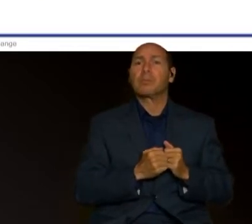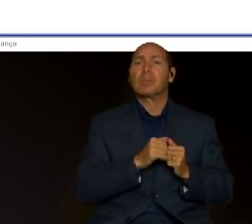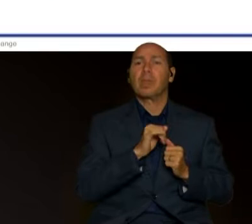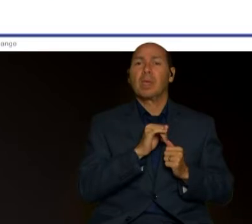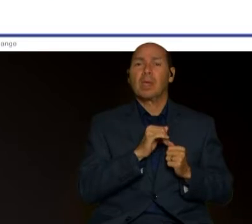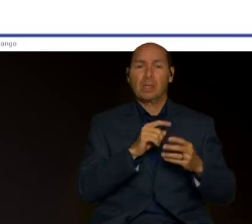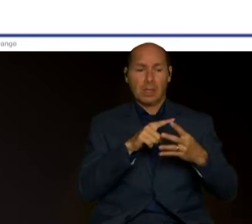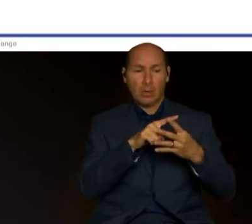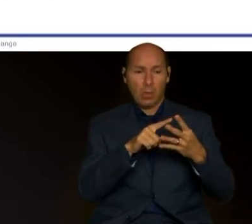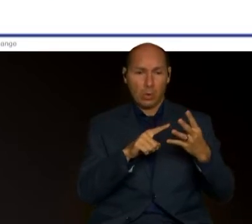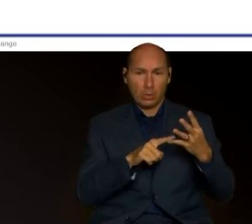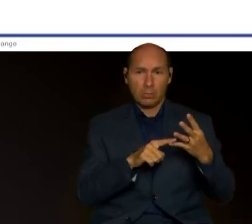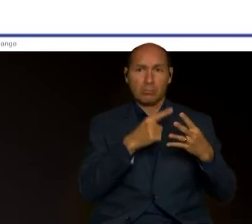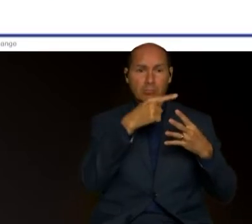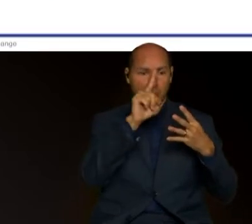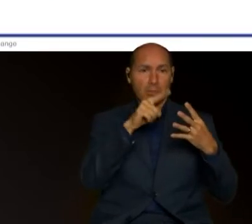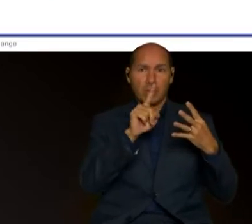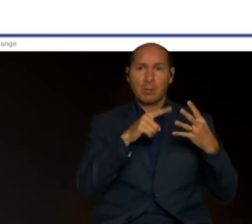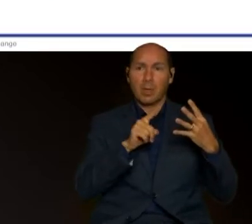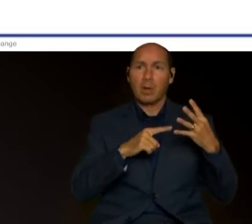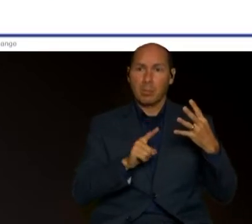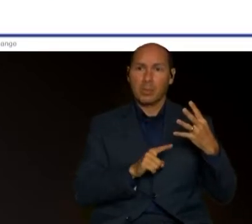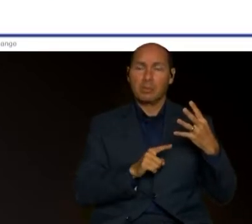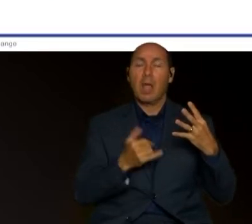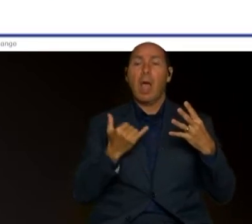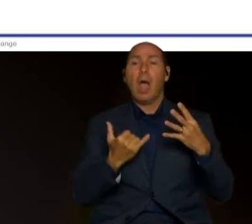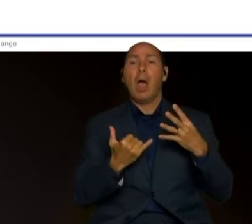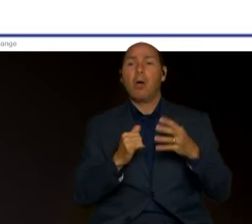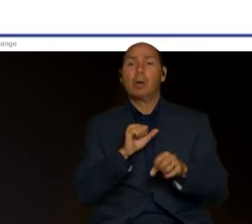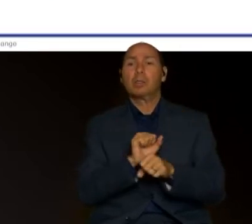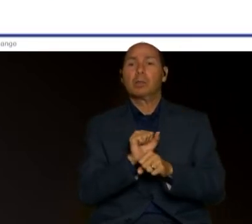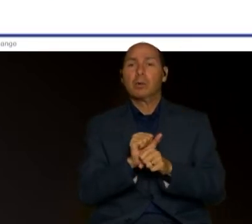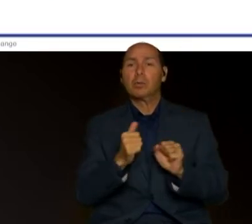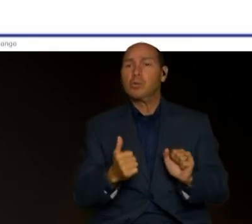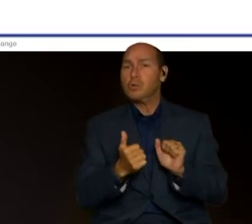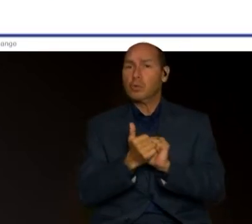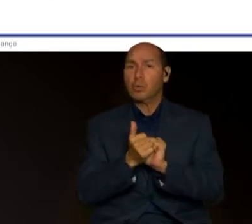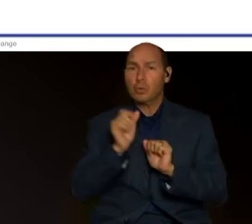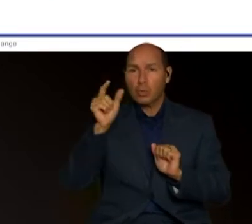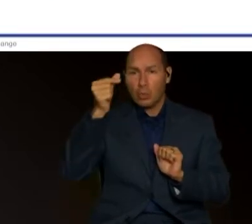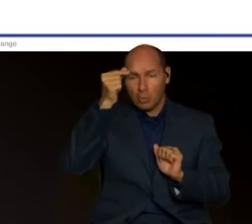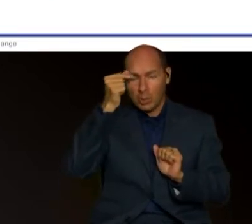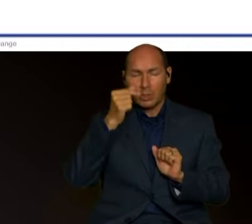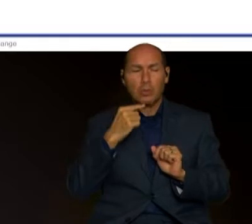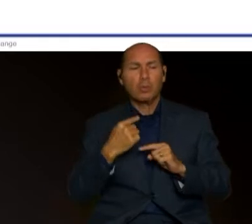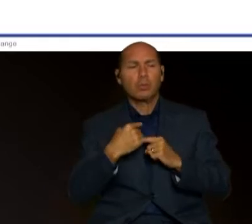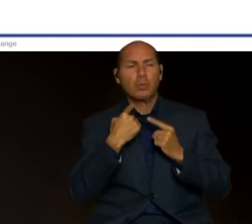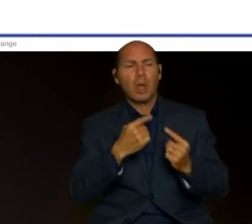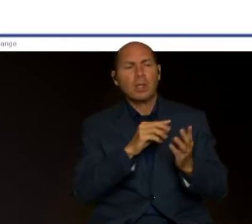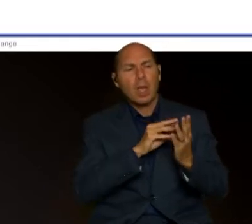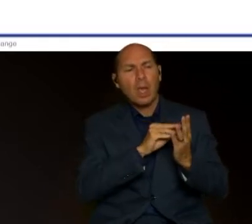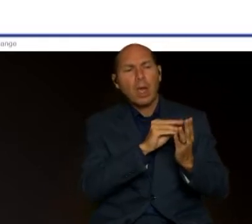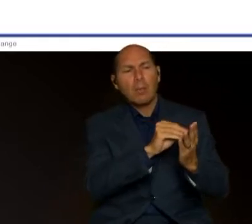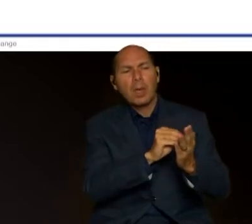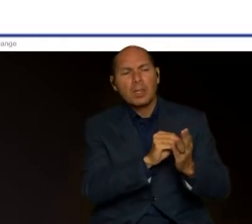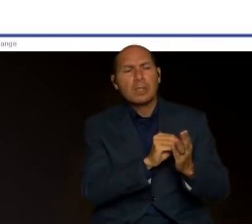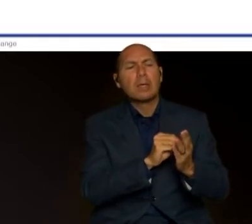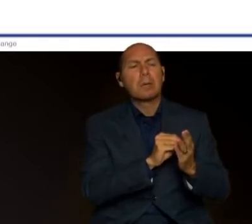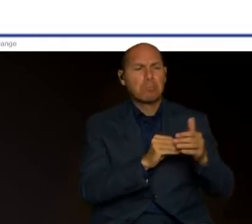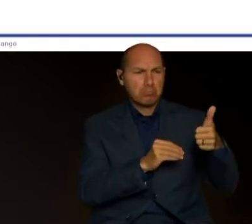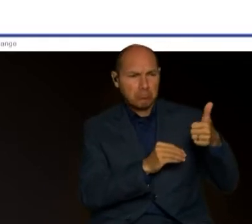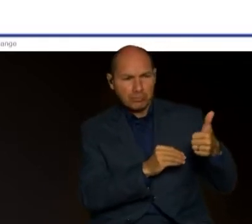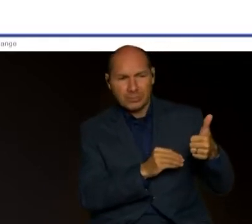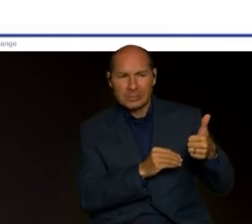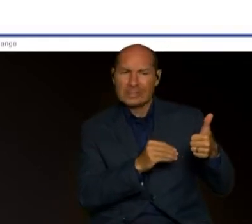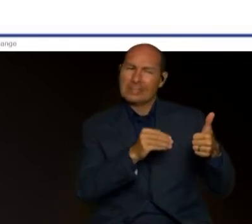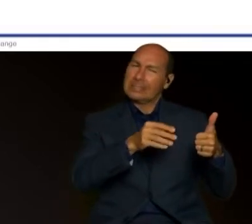completed this implementation of the plan in these four strategic areas. Now we are working with the government and the lessons learned, what